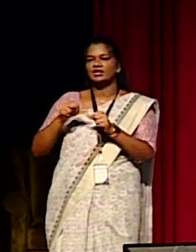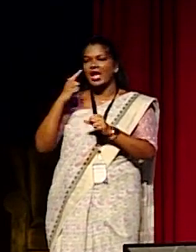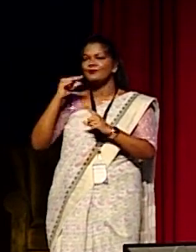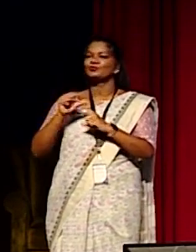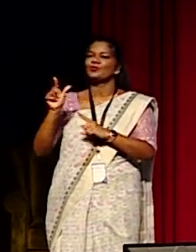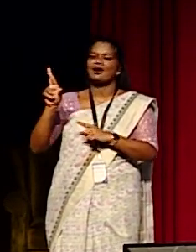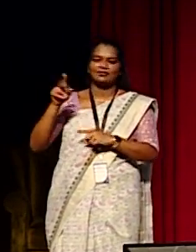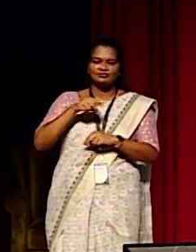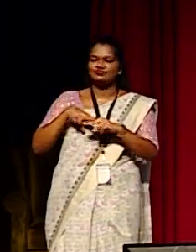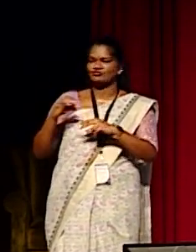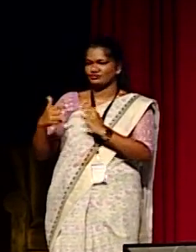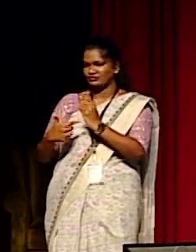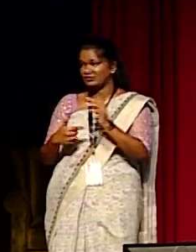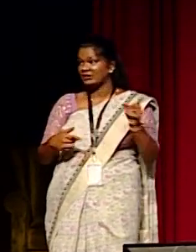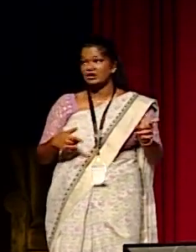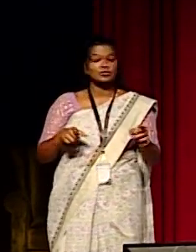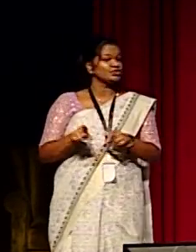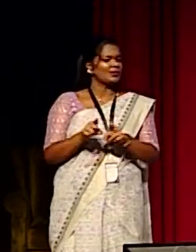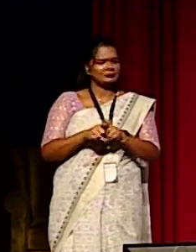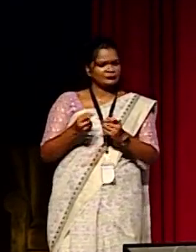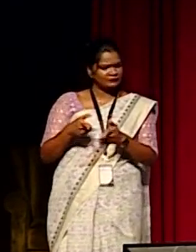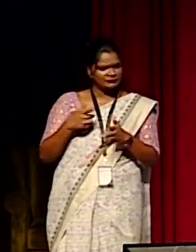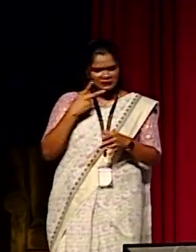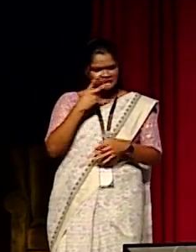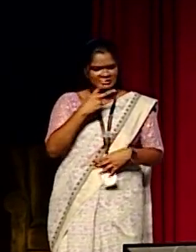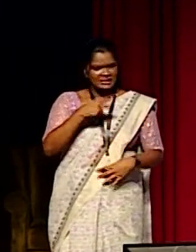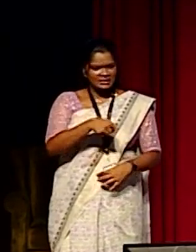you can see it's almost human.